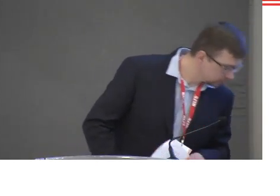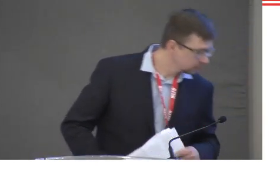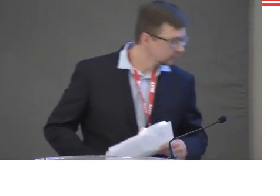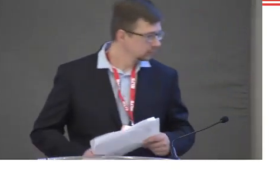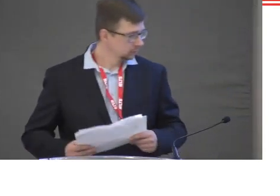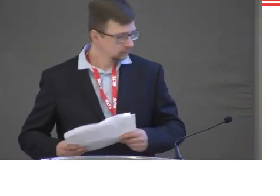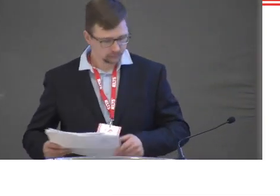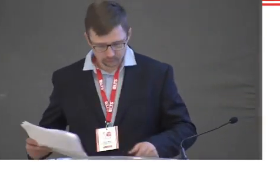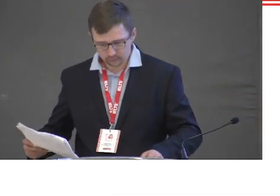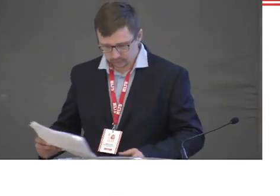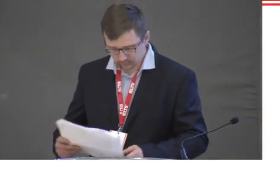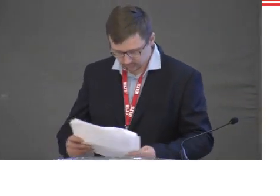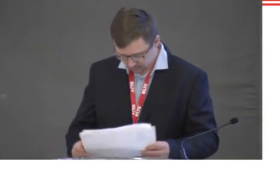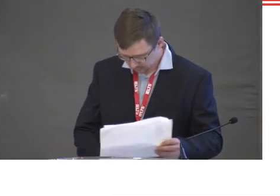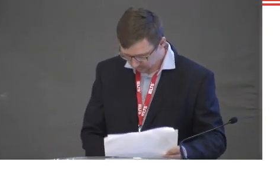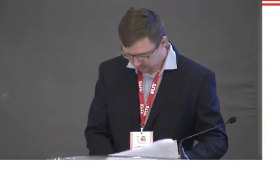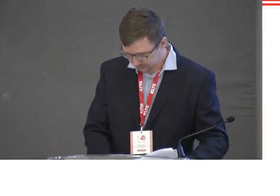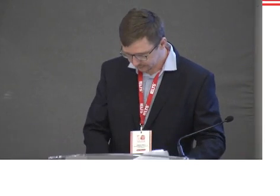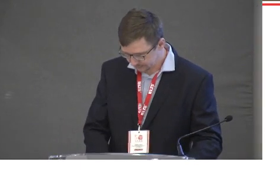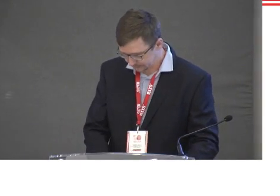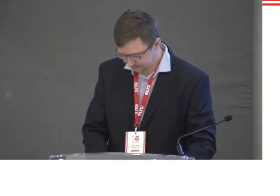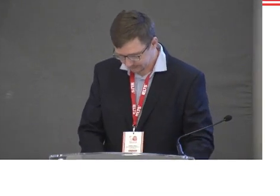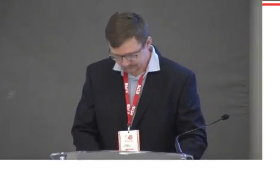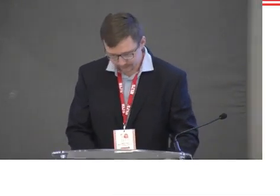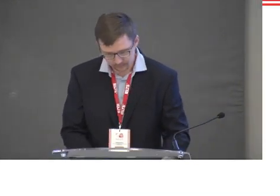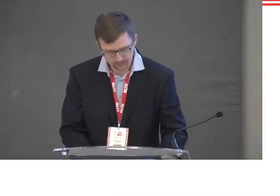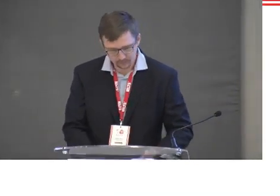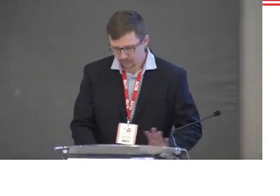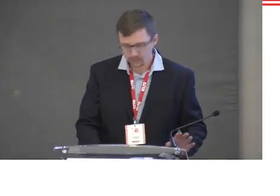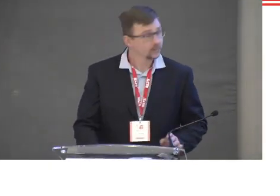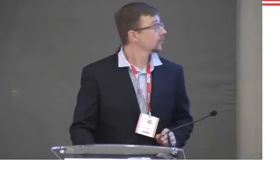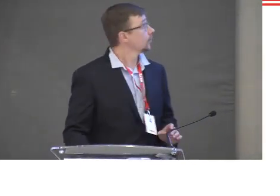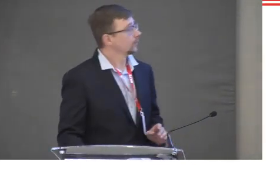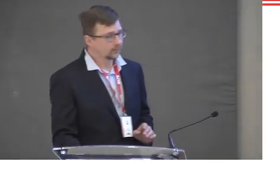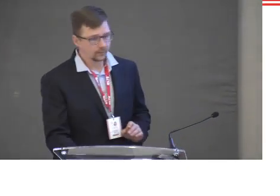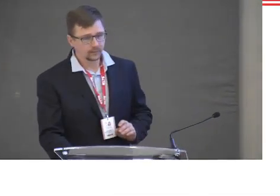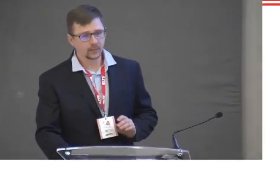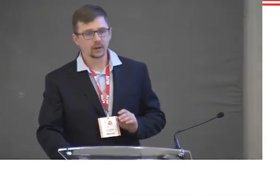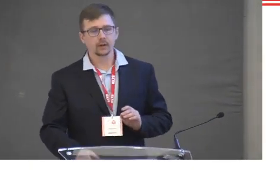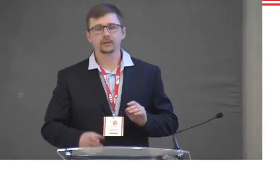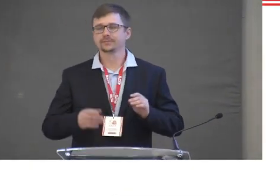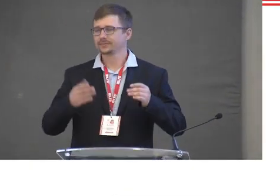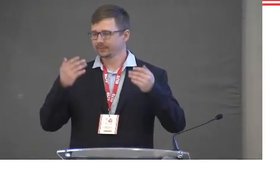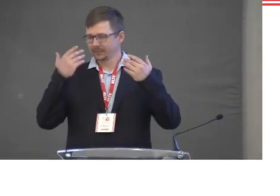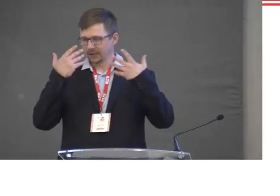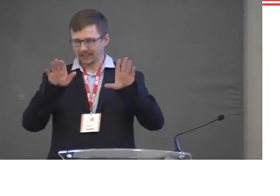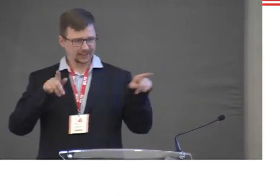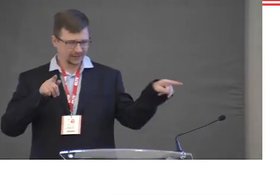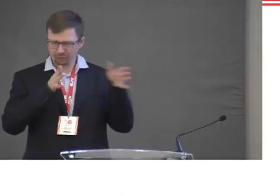How are we doing for time? Okay. 3 more minutes.